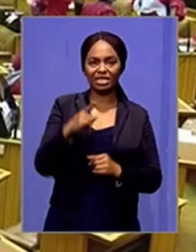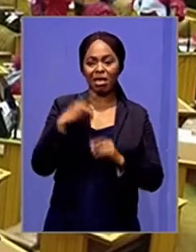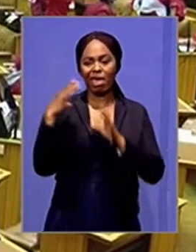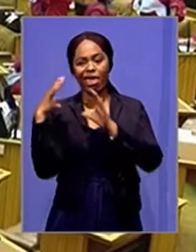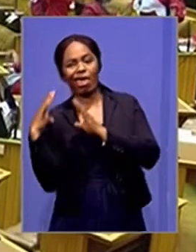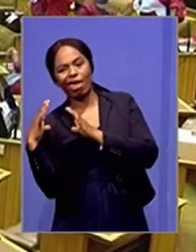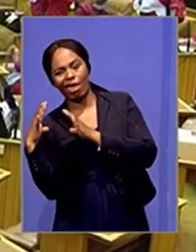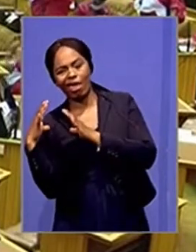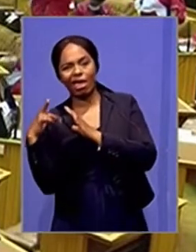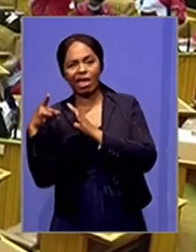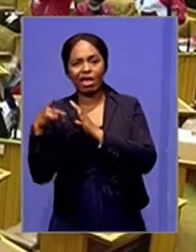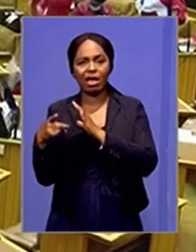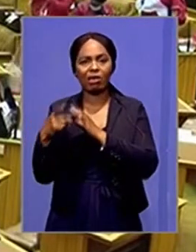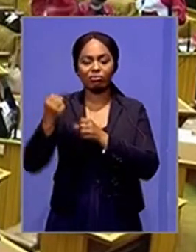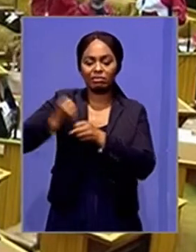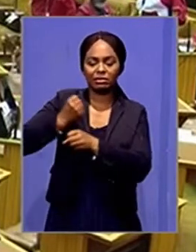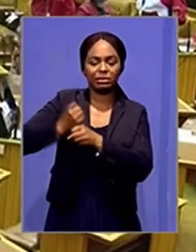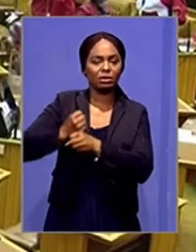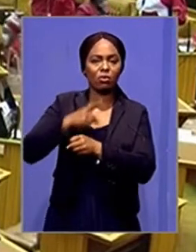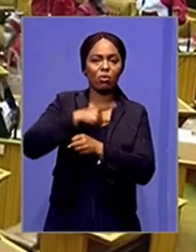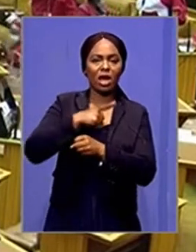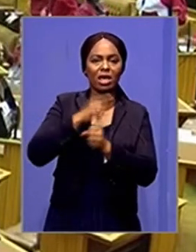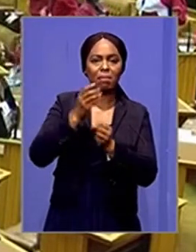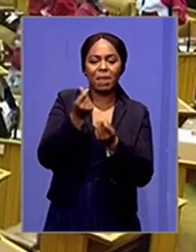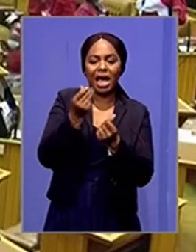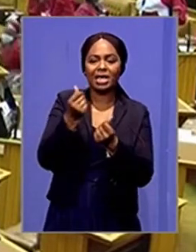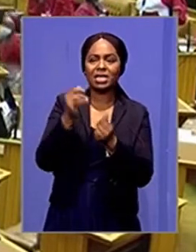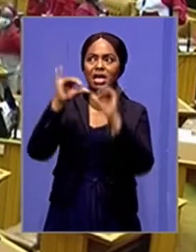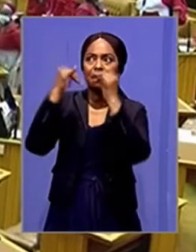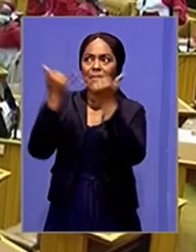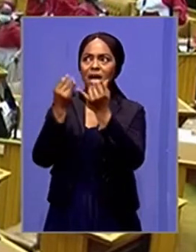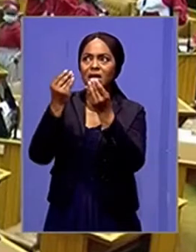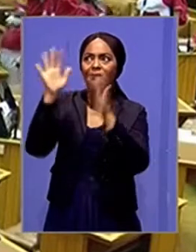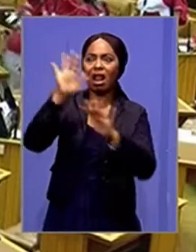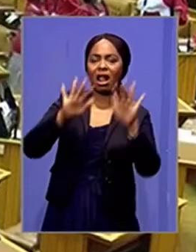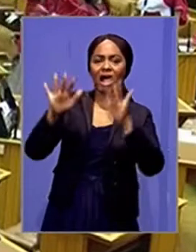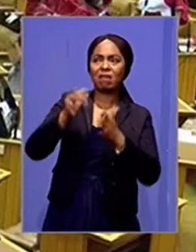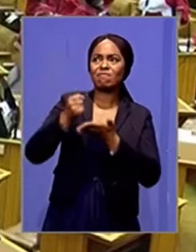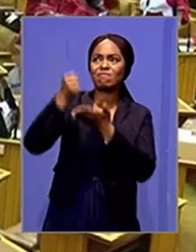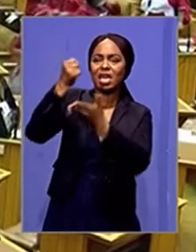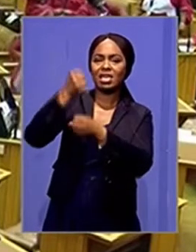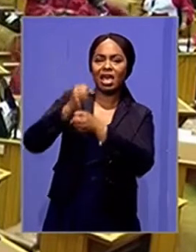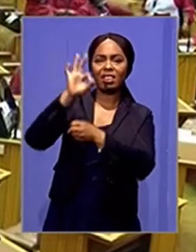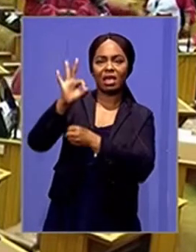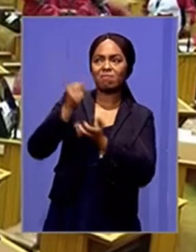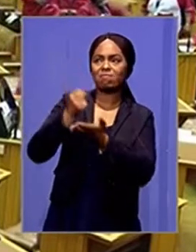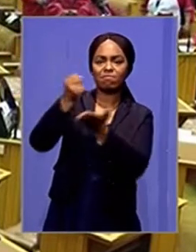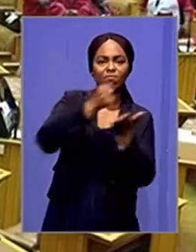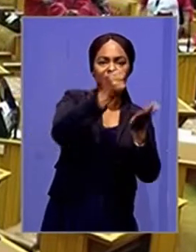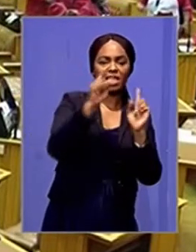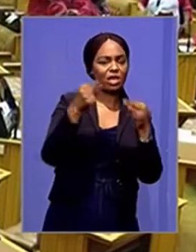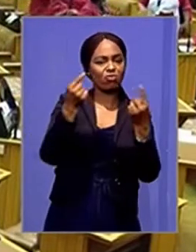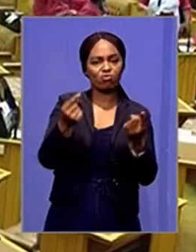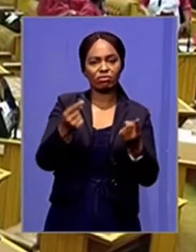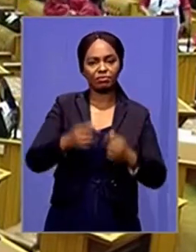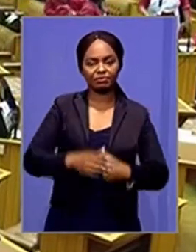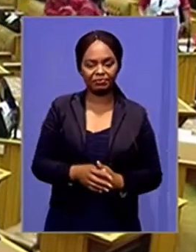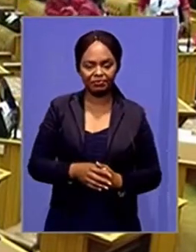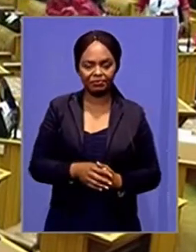go fa dikhamphani tša mmušo tšeo di lego mathateng tšhelete ye nngwe mo mengwageng ye meraro yeo e tlago. Gloria Sefako